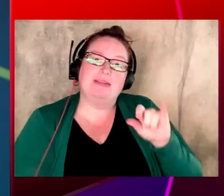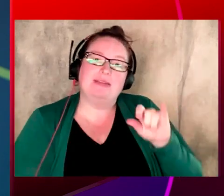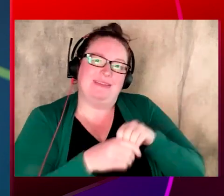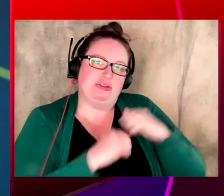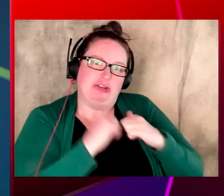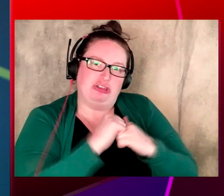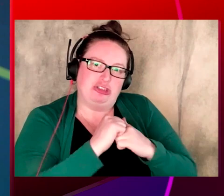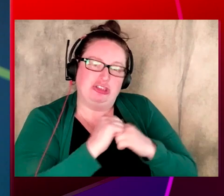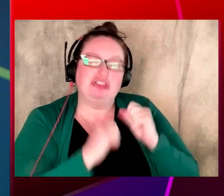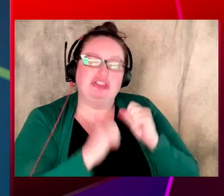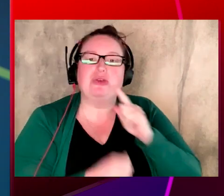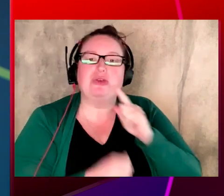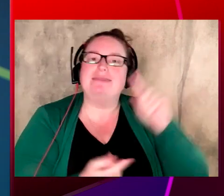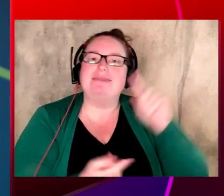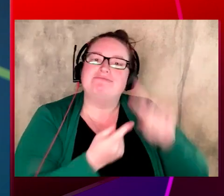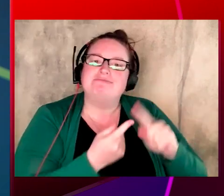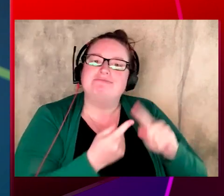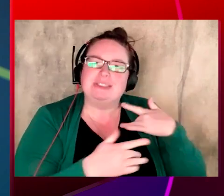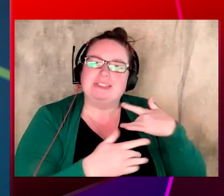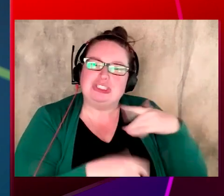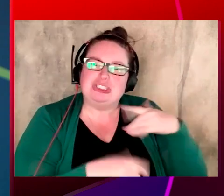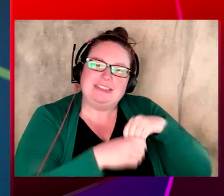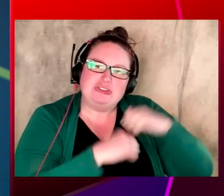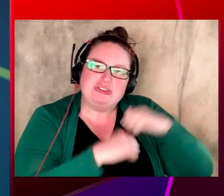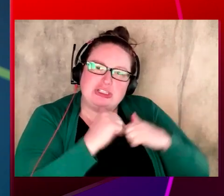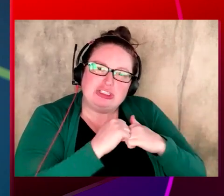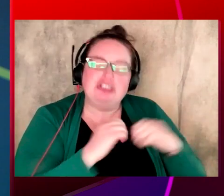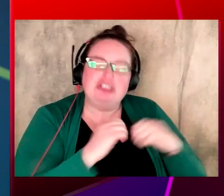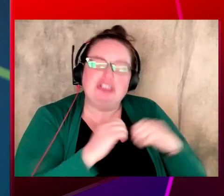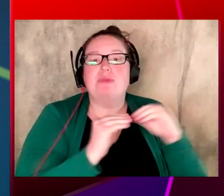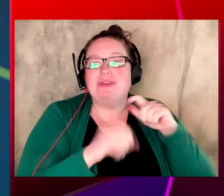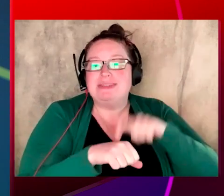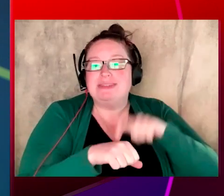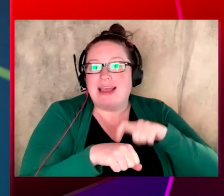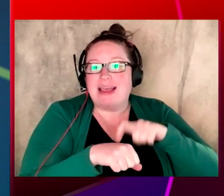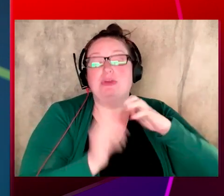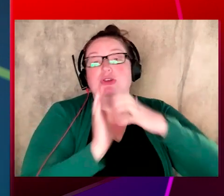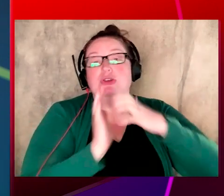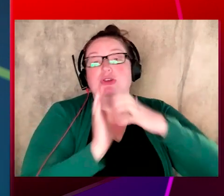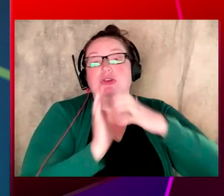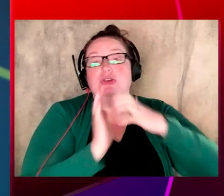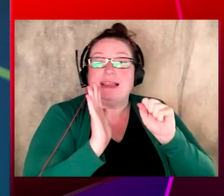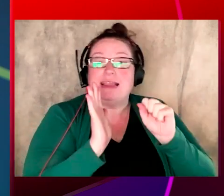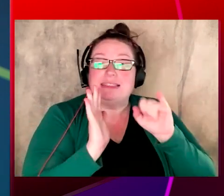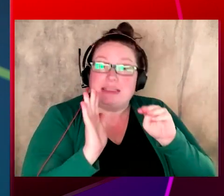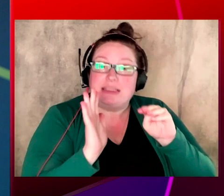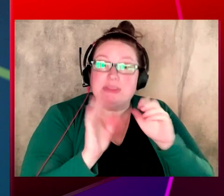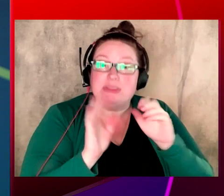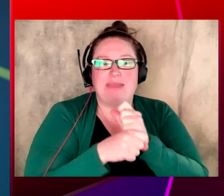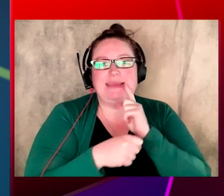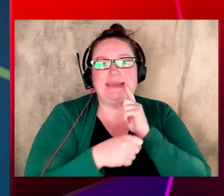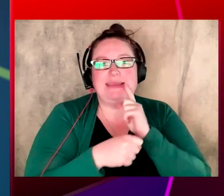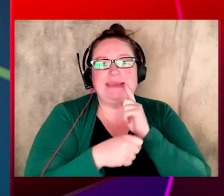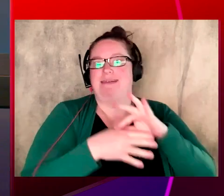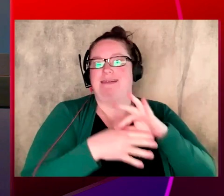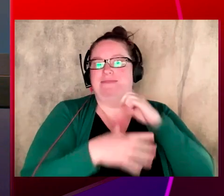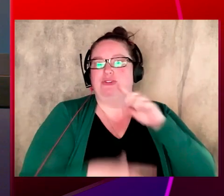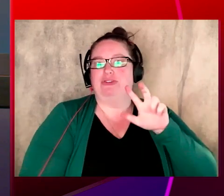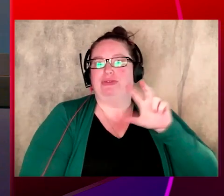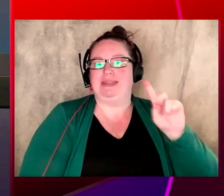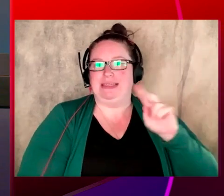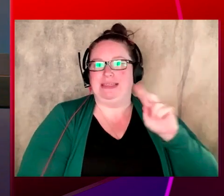worrying about infrastructure, more time coding sims, more time creating vast, expansive content for these 3D worlds. So you mentioned problems as